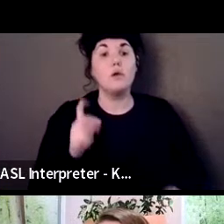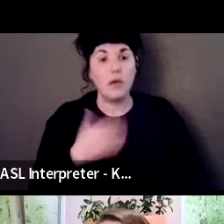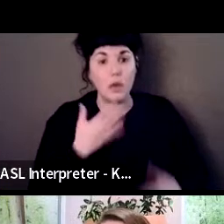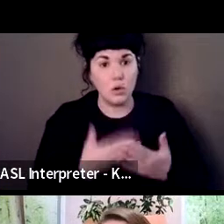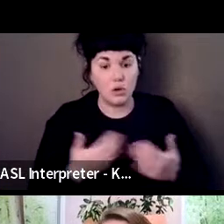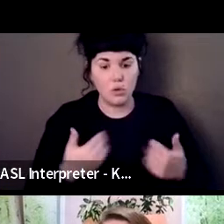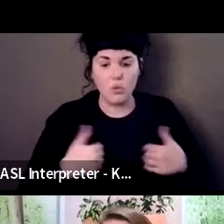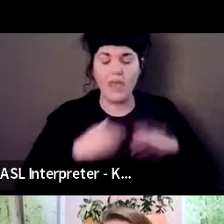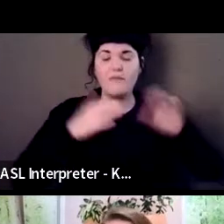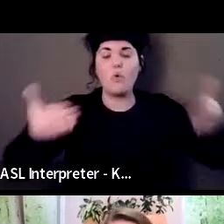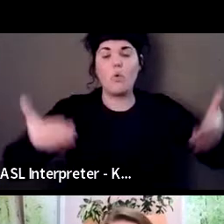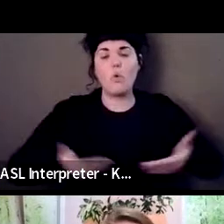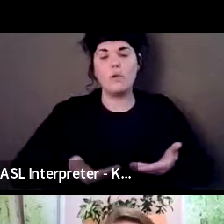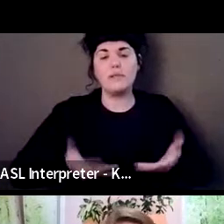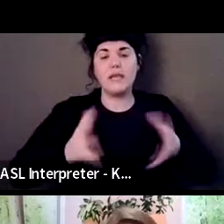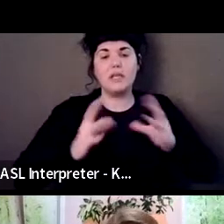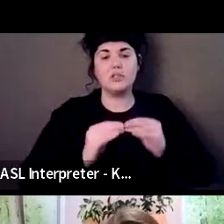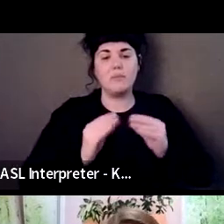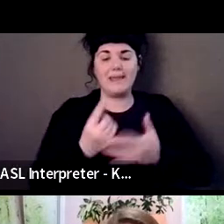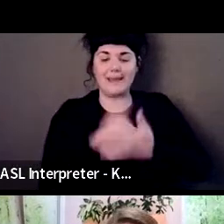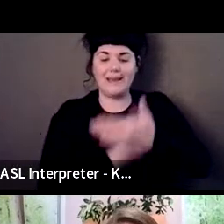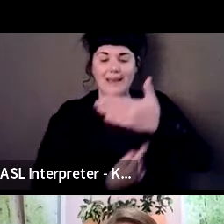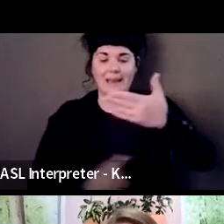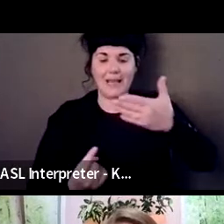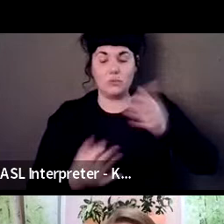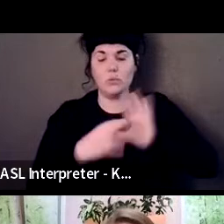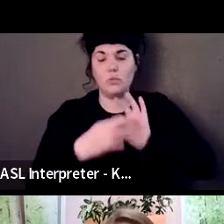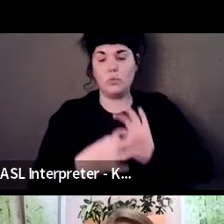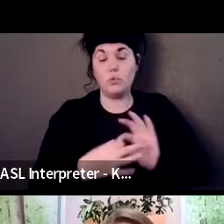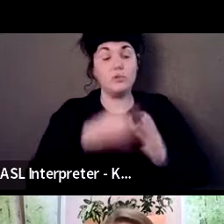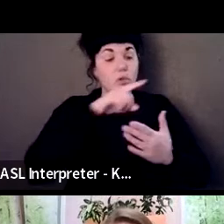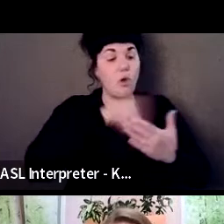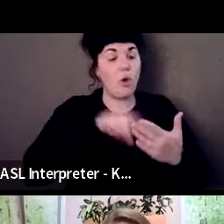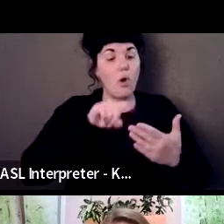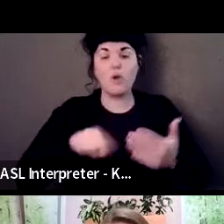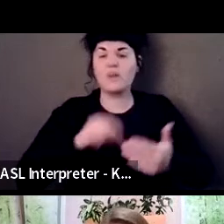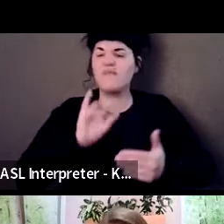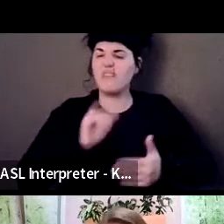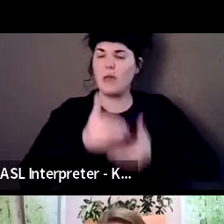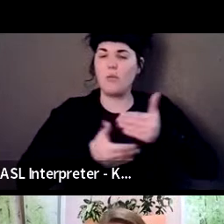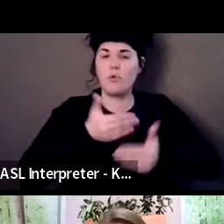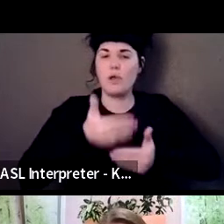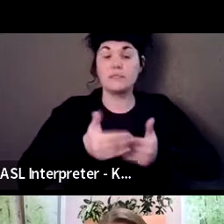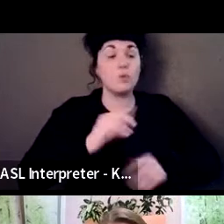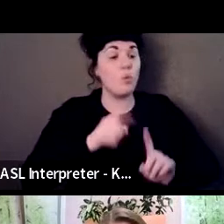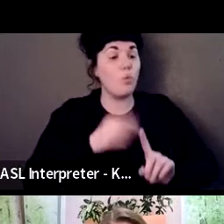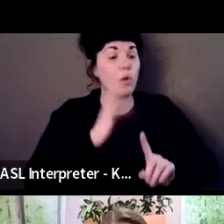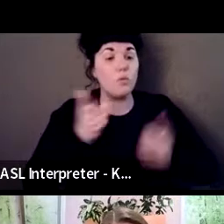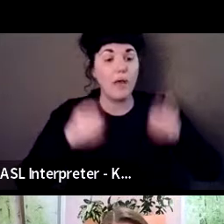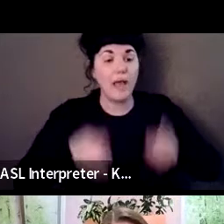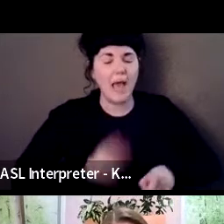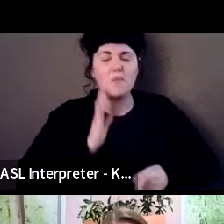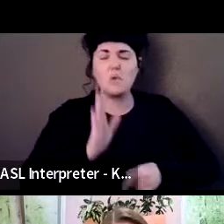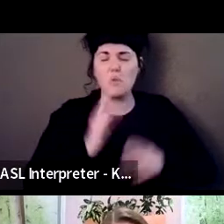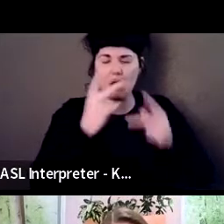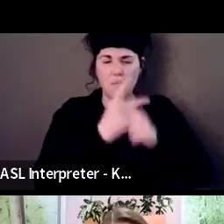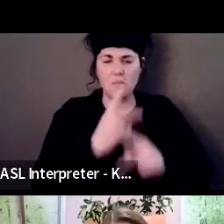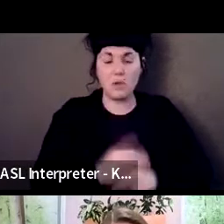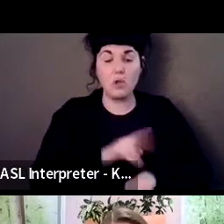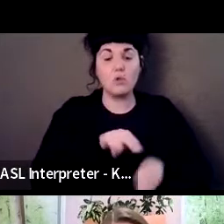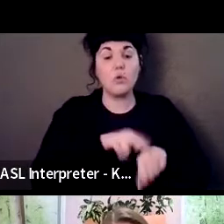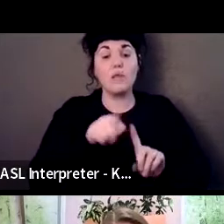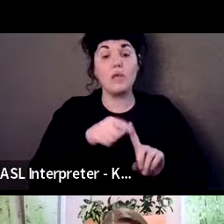up for next week with regards to the audit and the process and what's going to take place. Usually when you have an audit, you would like to